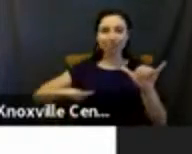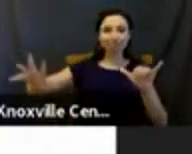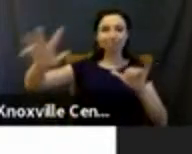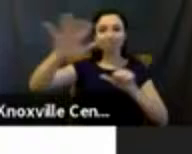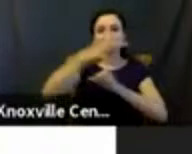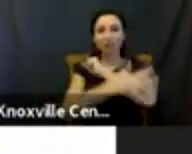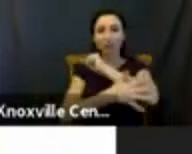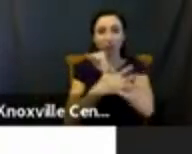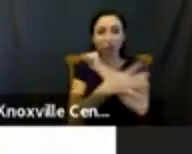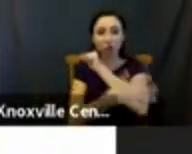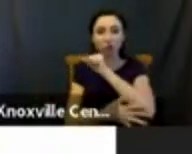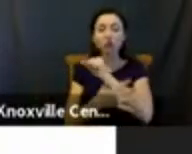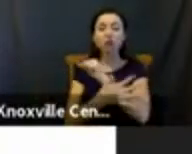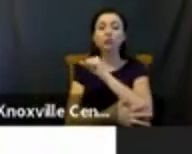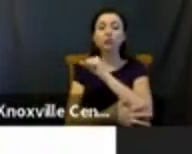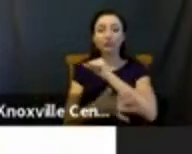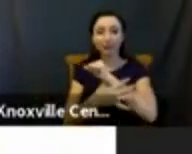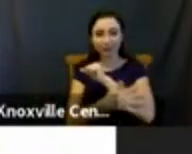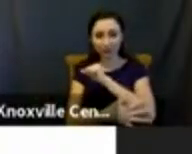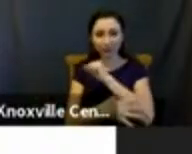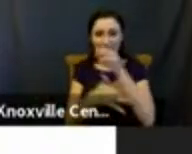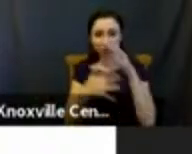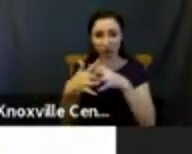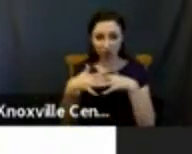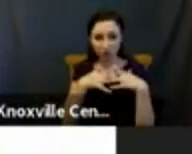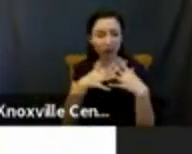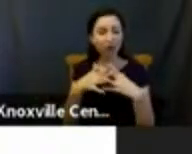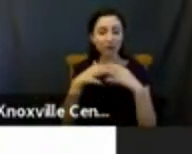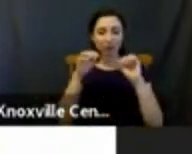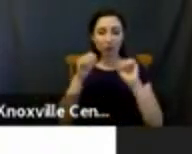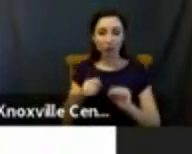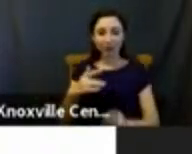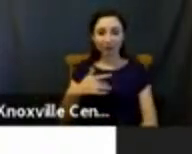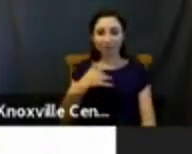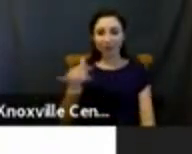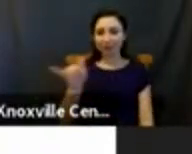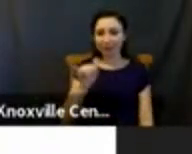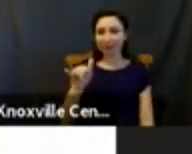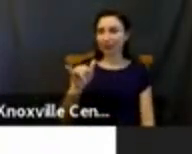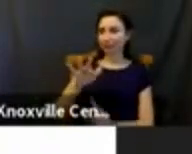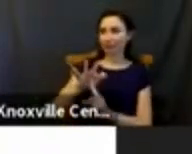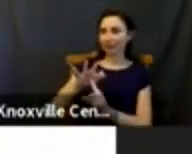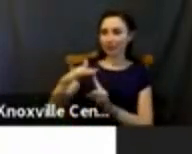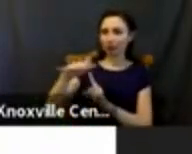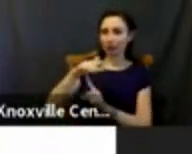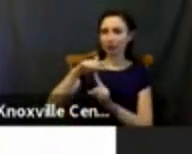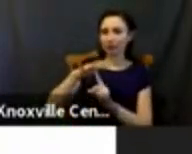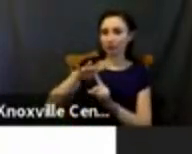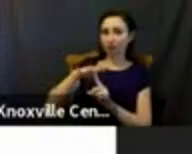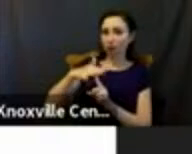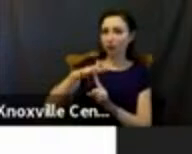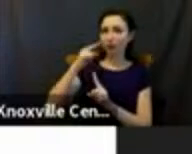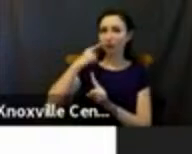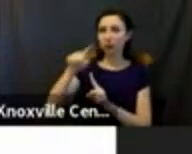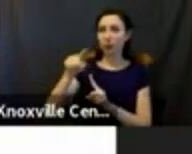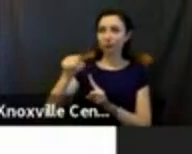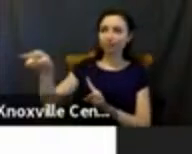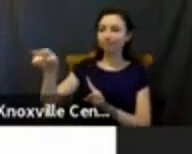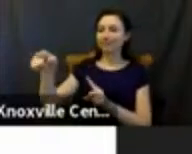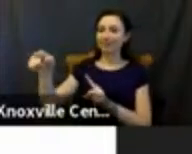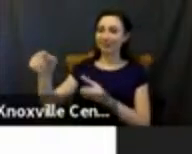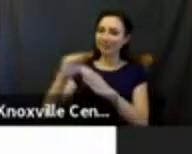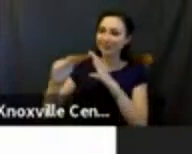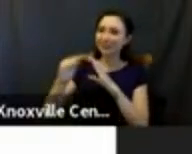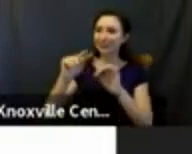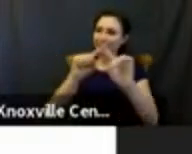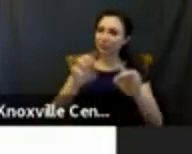put ourselves in the context of other cities and other regions. But I just really wanted